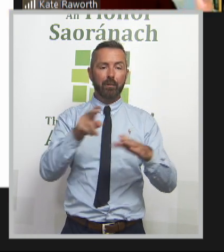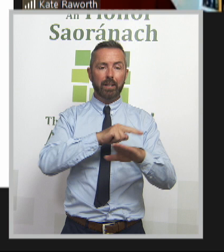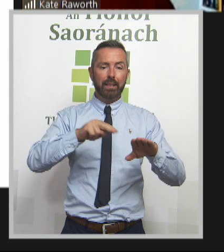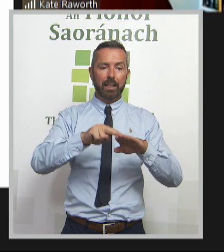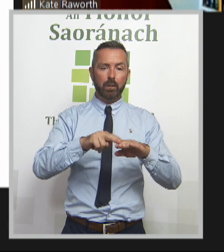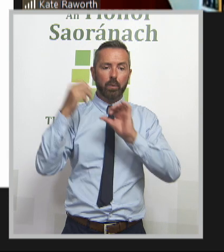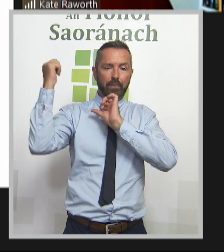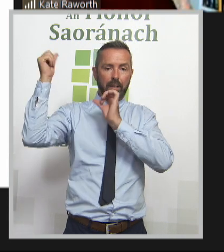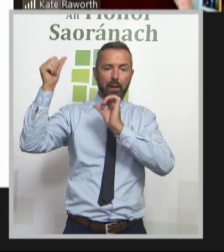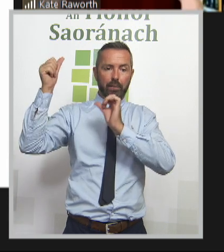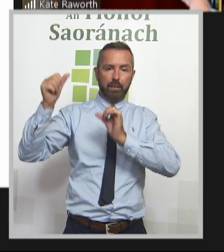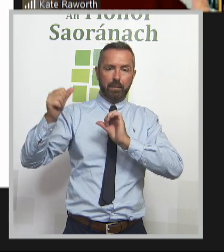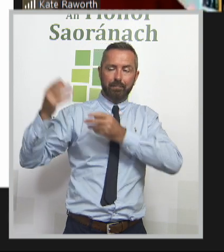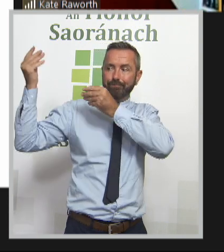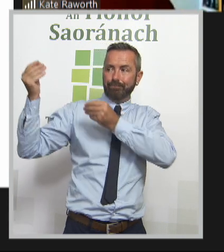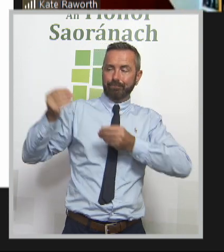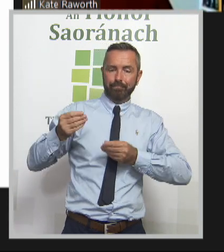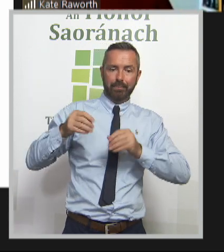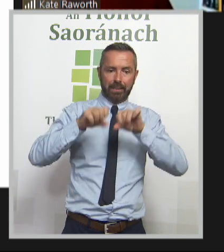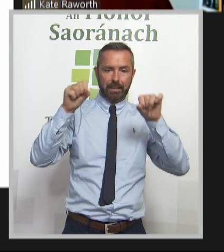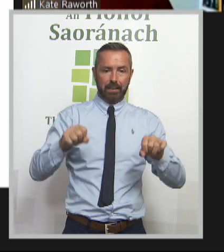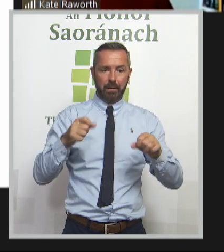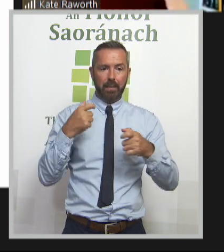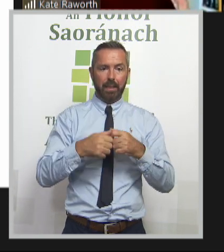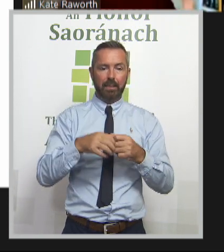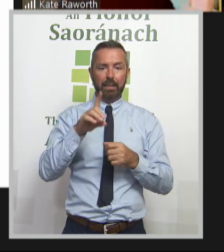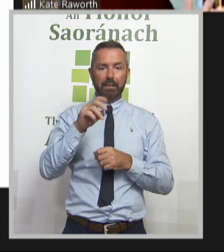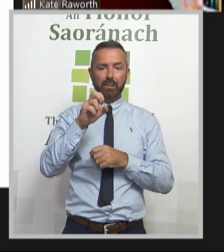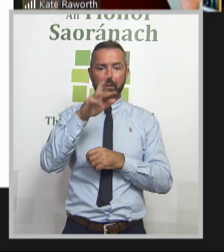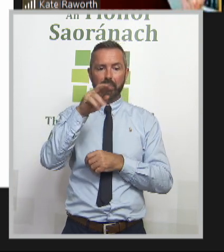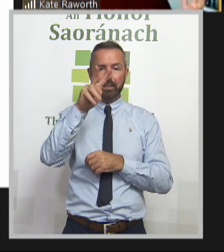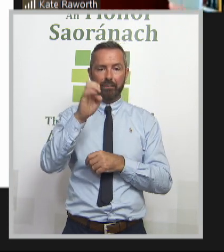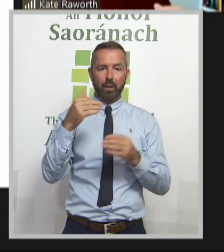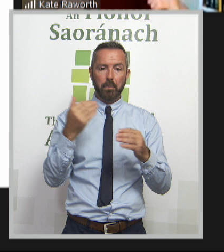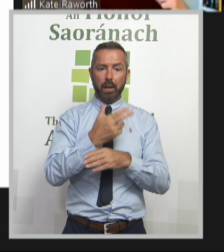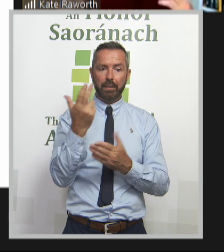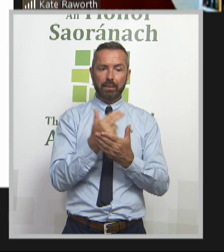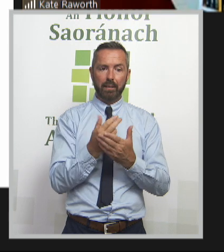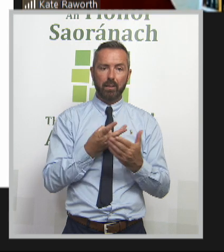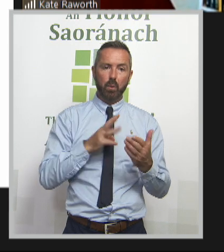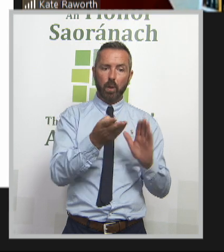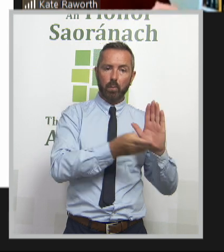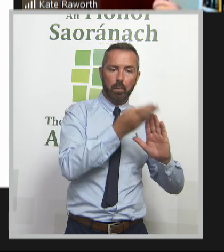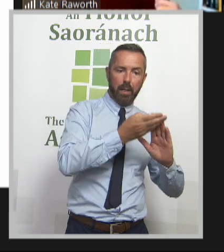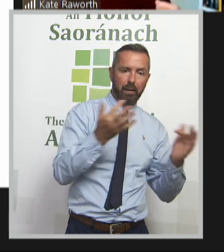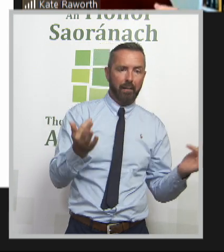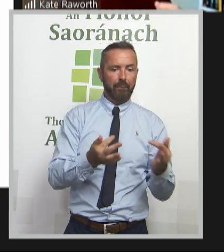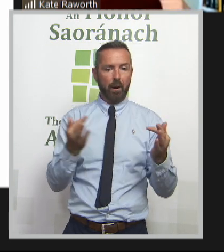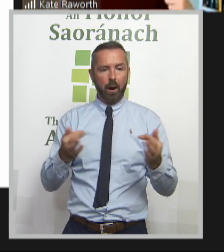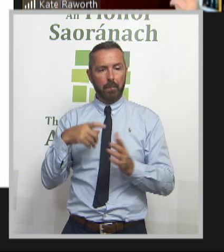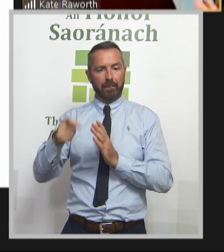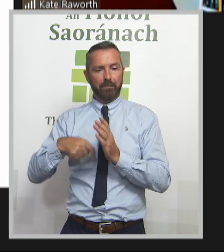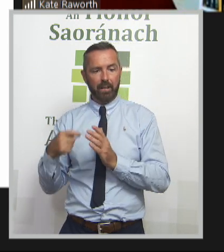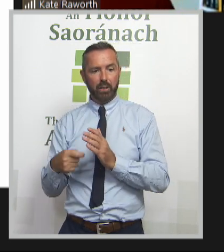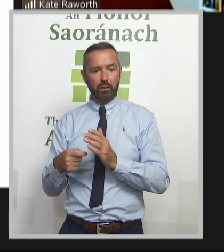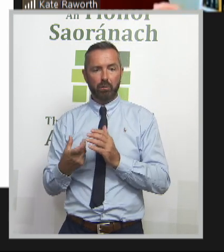inherited systems that are degenerative by design. The way we are farming and fishing, the way we are building our cities and heating our homes